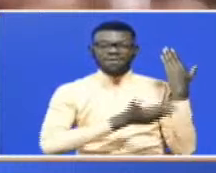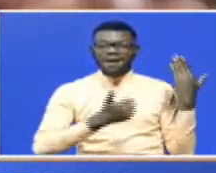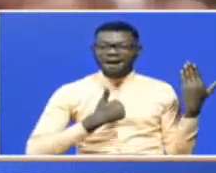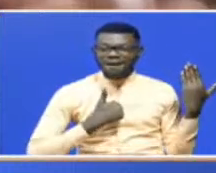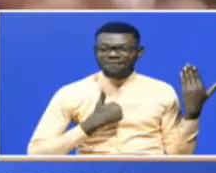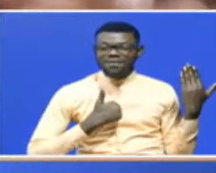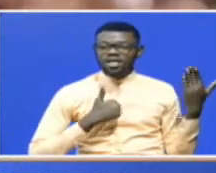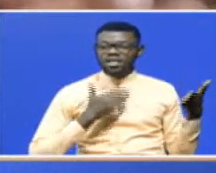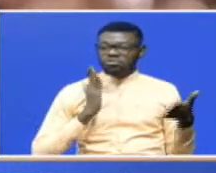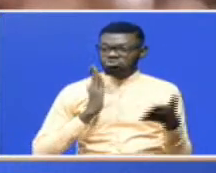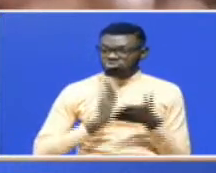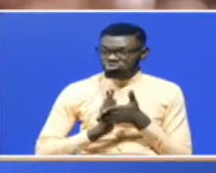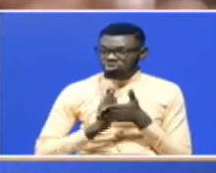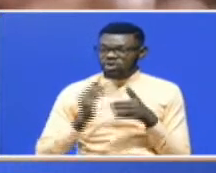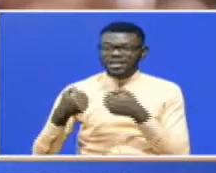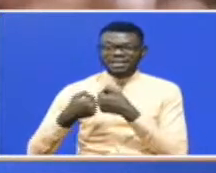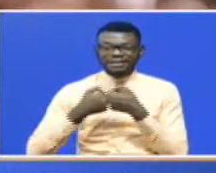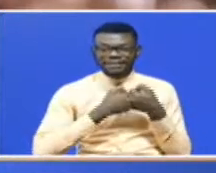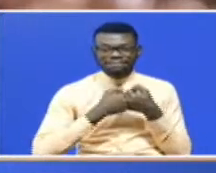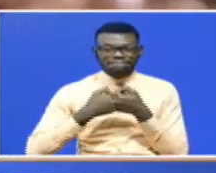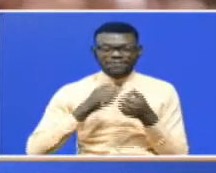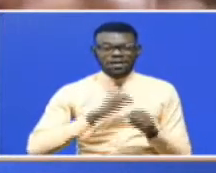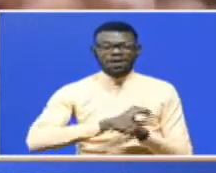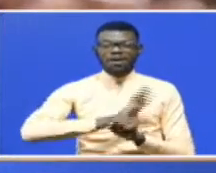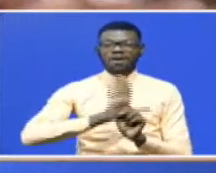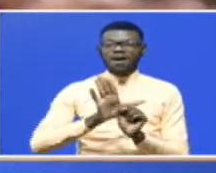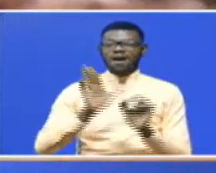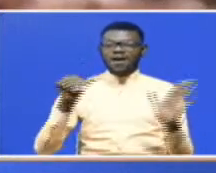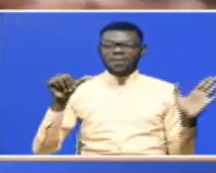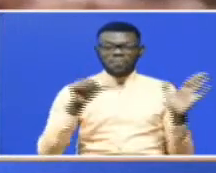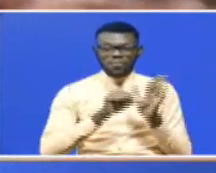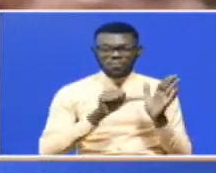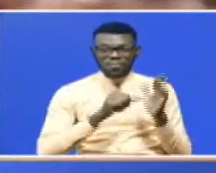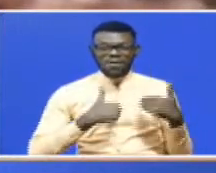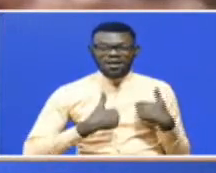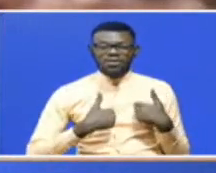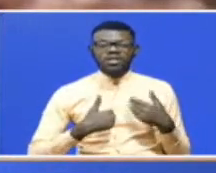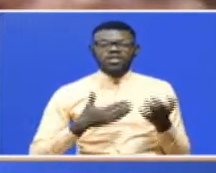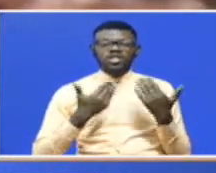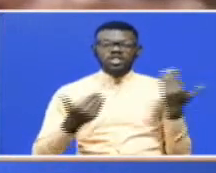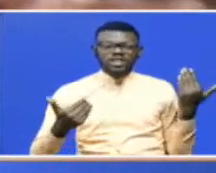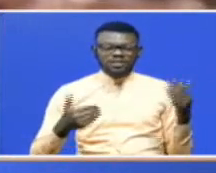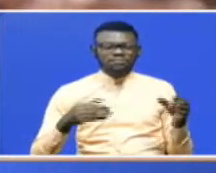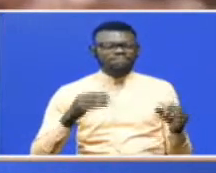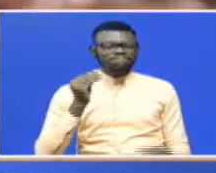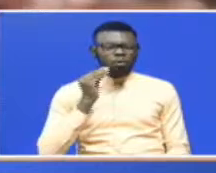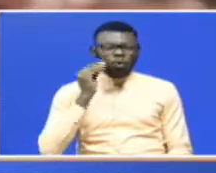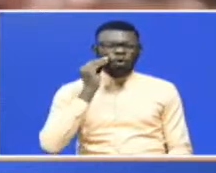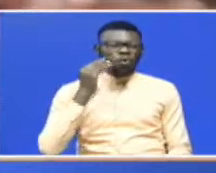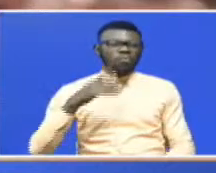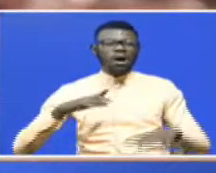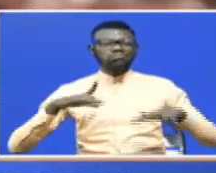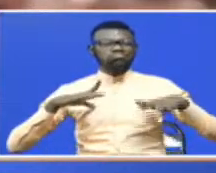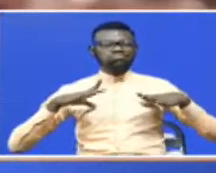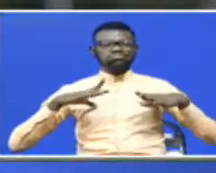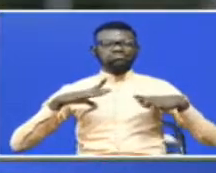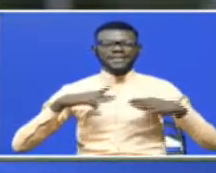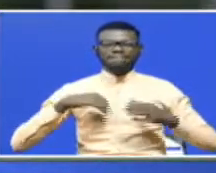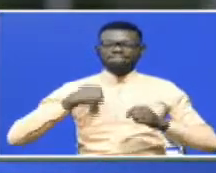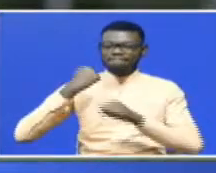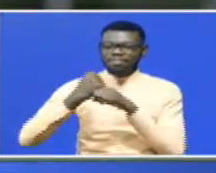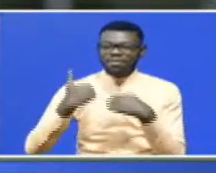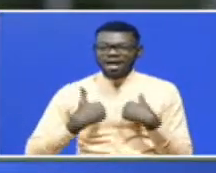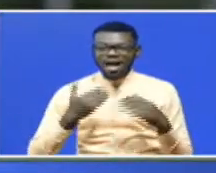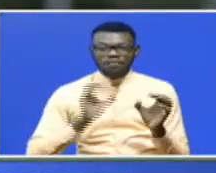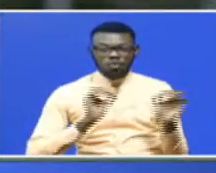hii changamoto ya corona imetuletea shida sana. Ni vile watoto wamekaa nyumbani, hakuna kazi ya kufanya. And